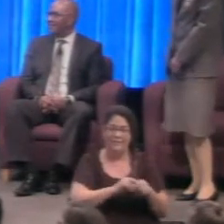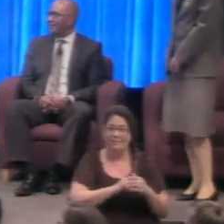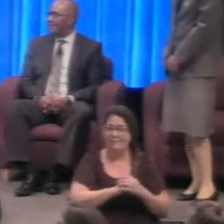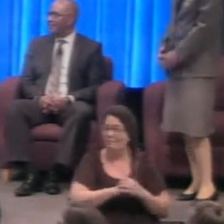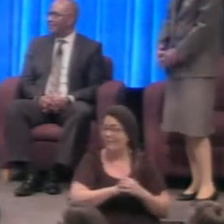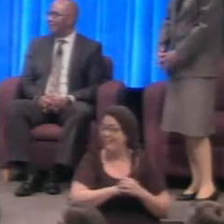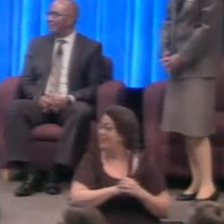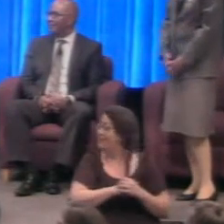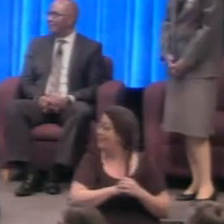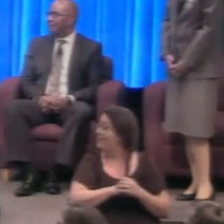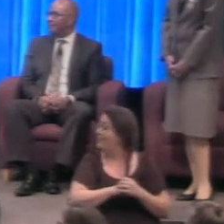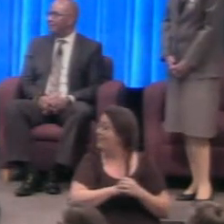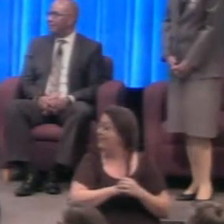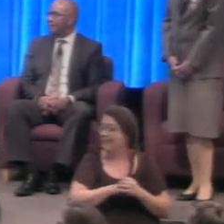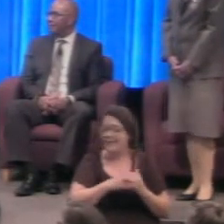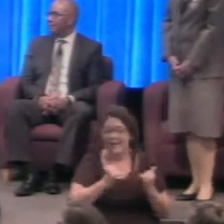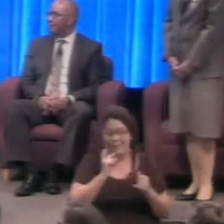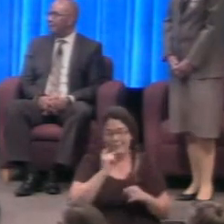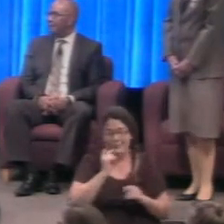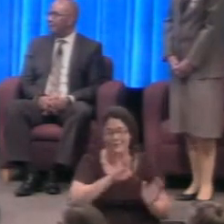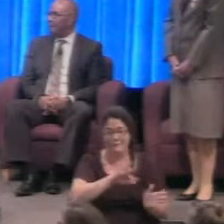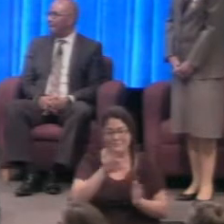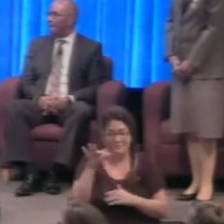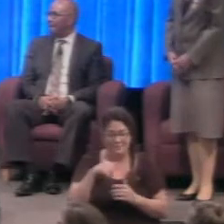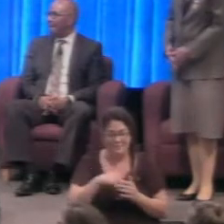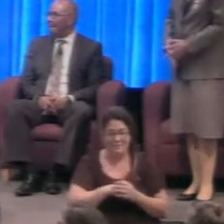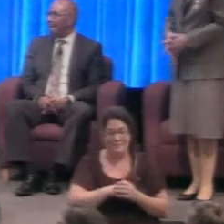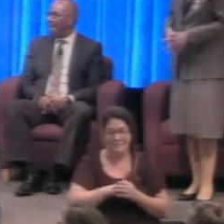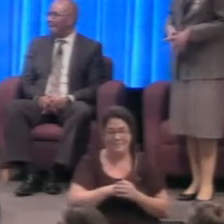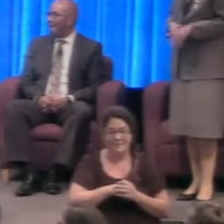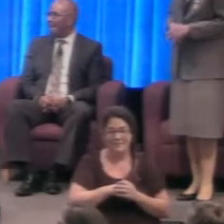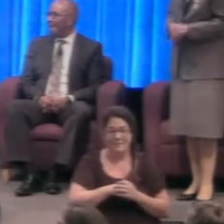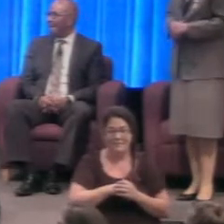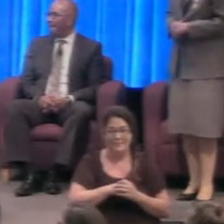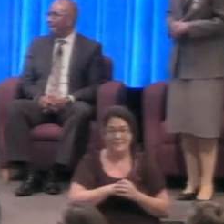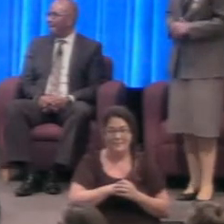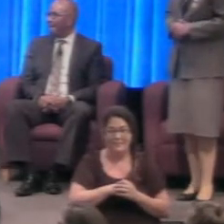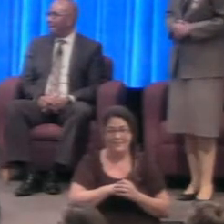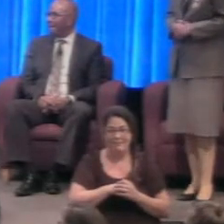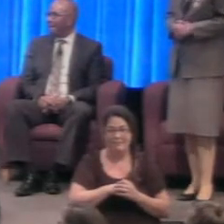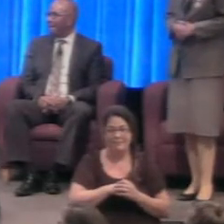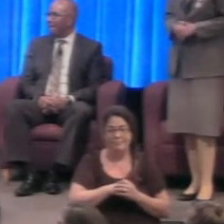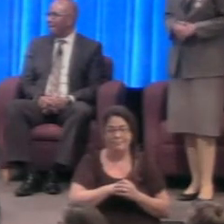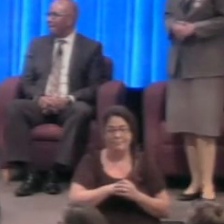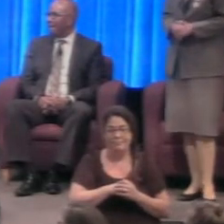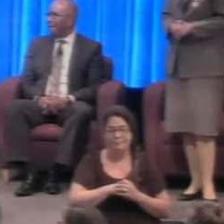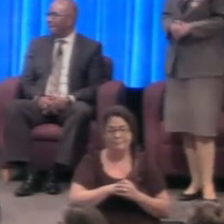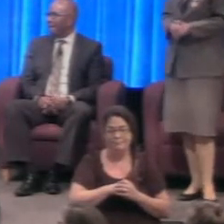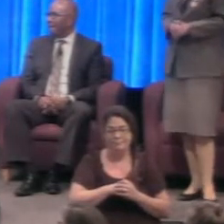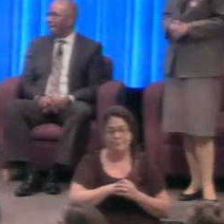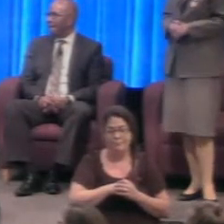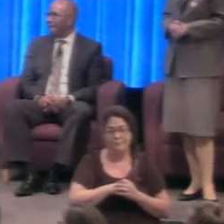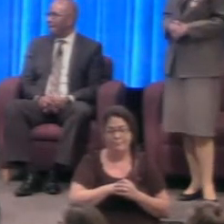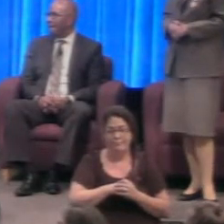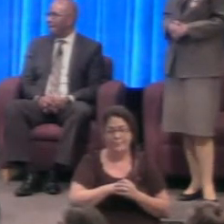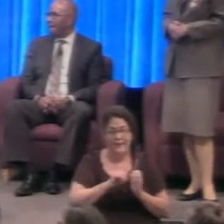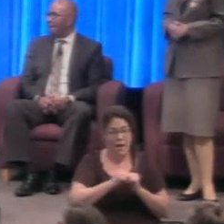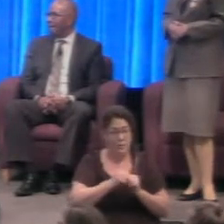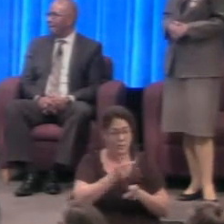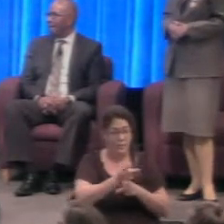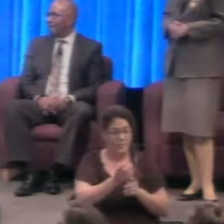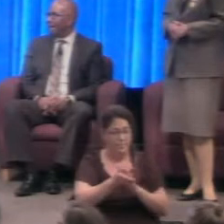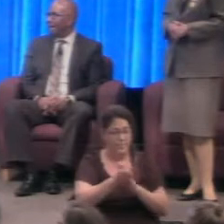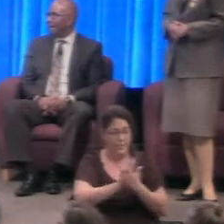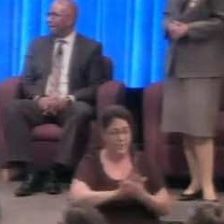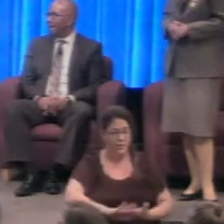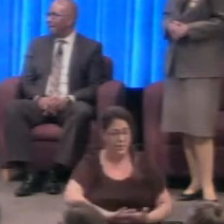all right, we're going to get serious here. So one of the best ways to keep peace is to